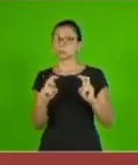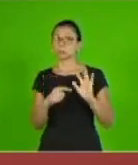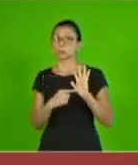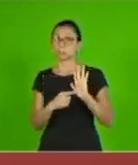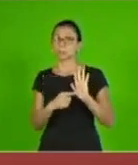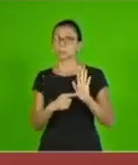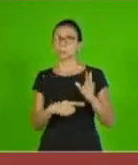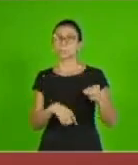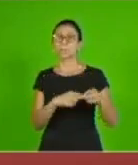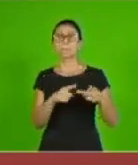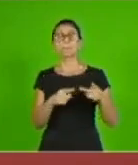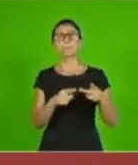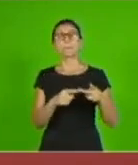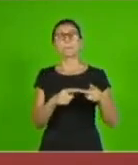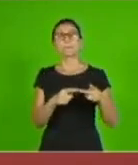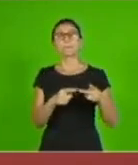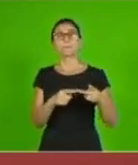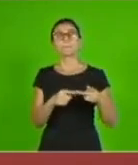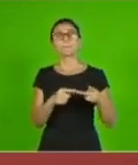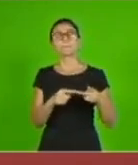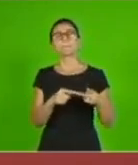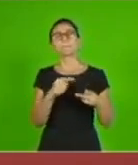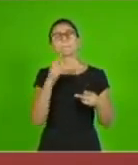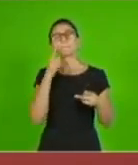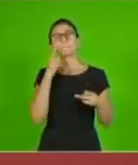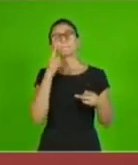Now another subtitle.